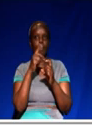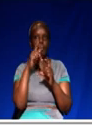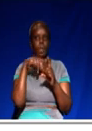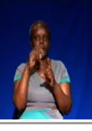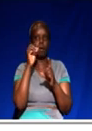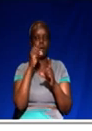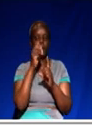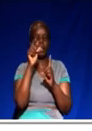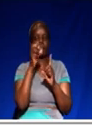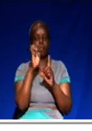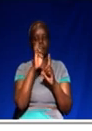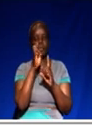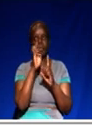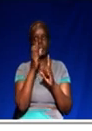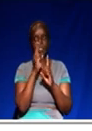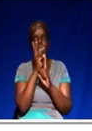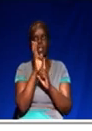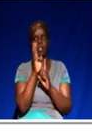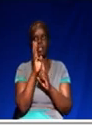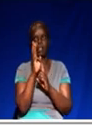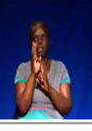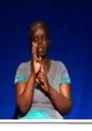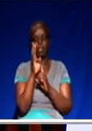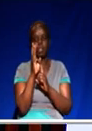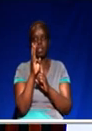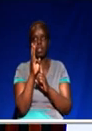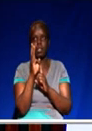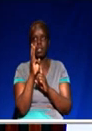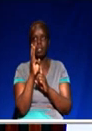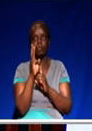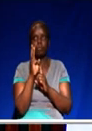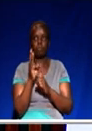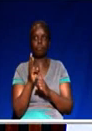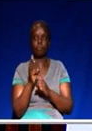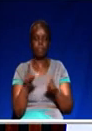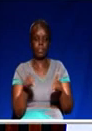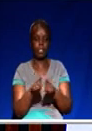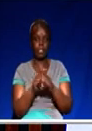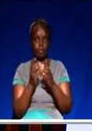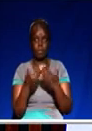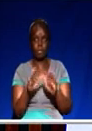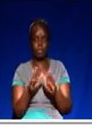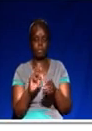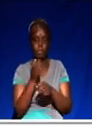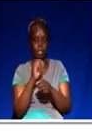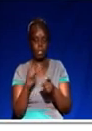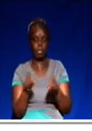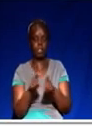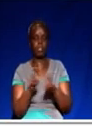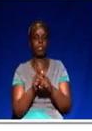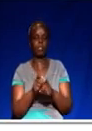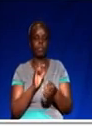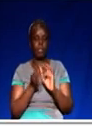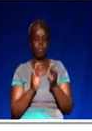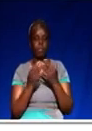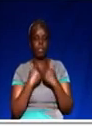index form of writing 8. In a similar way, we can say if